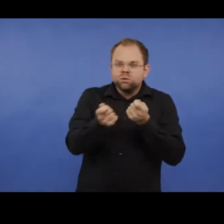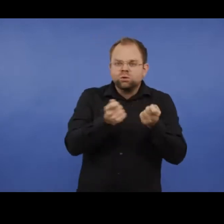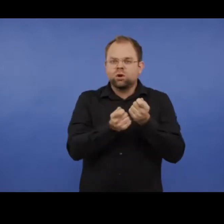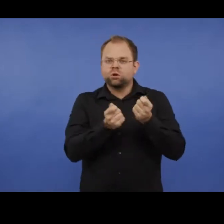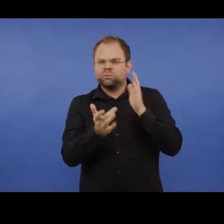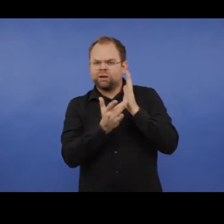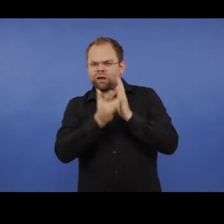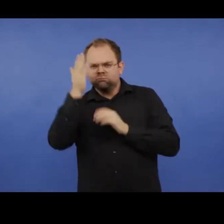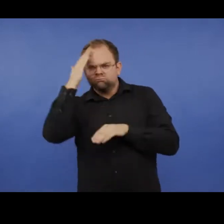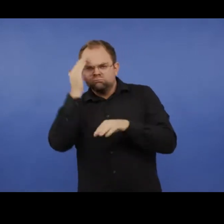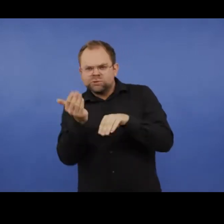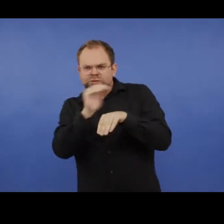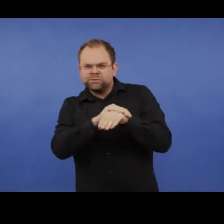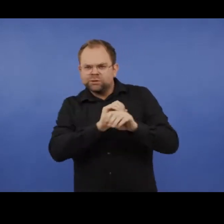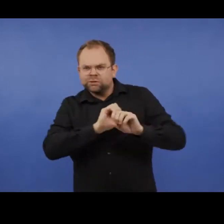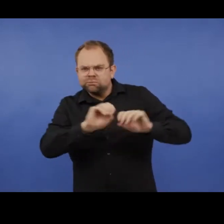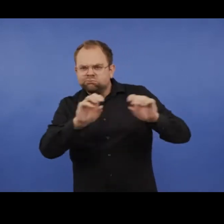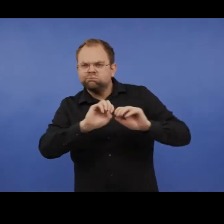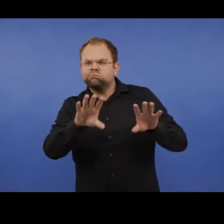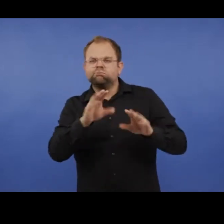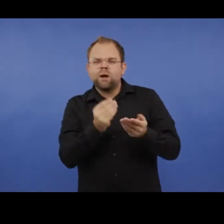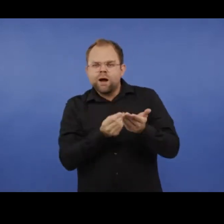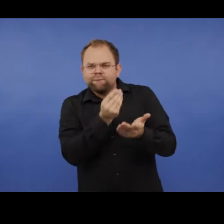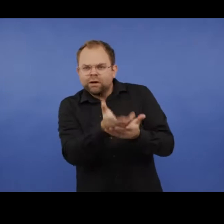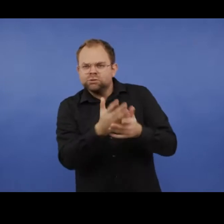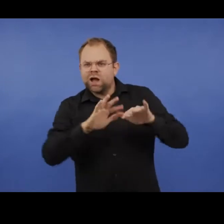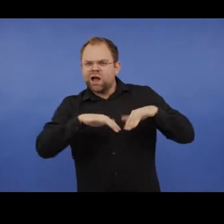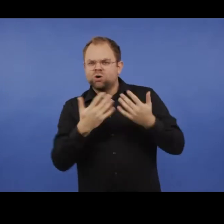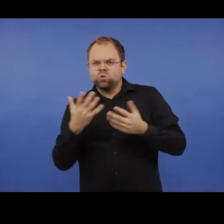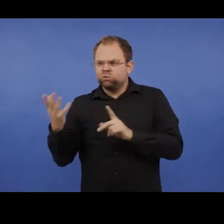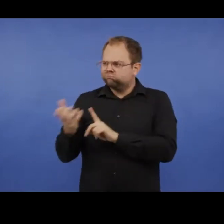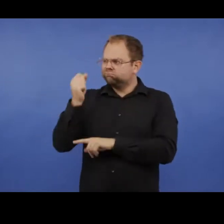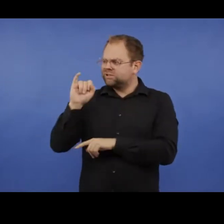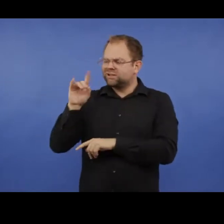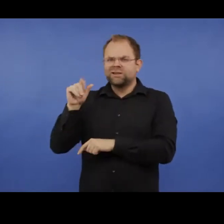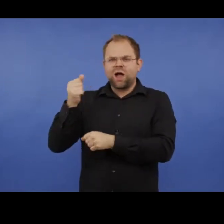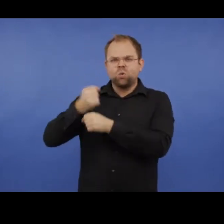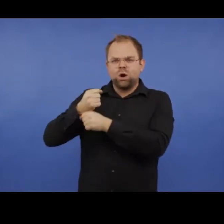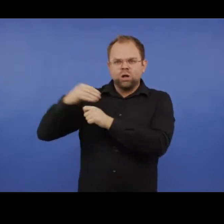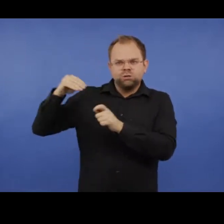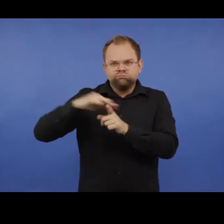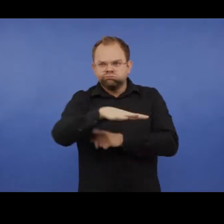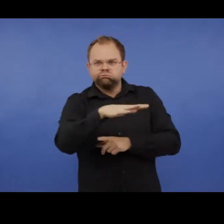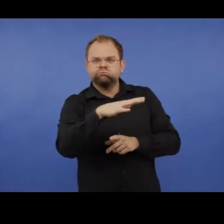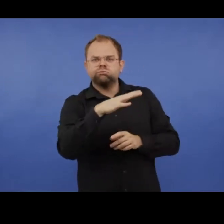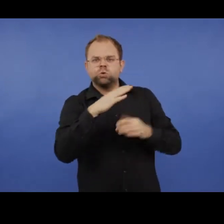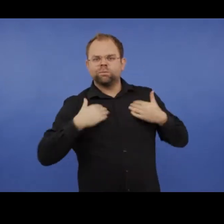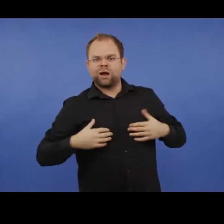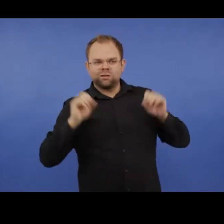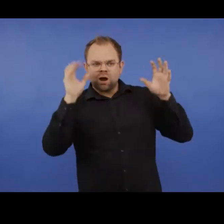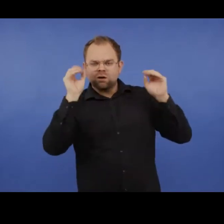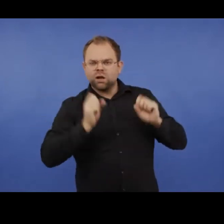in protection and human rights, with a focus on issues related to human trafficking, refugees, domestic violence,